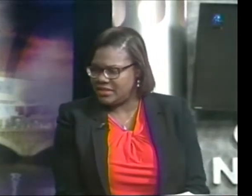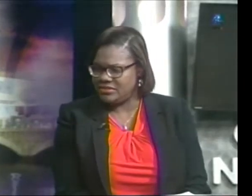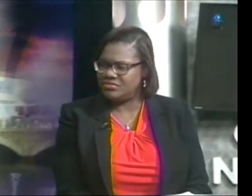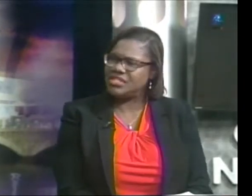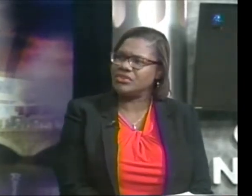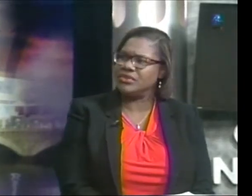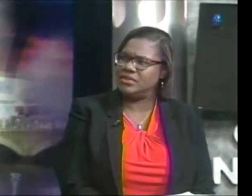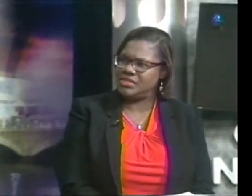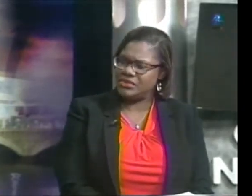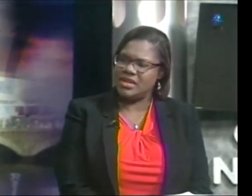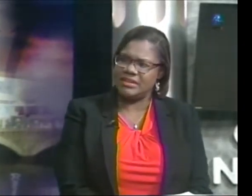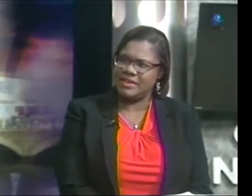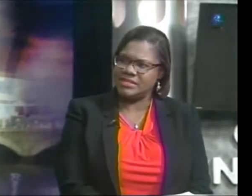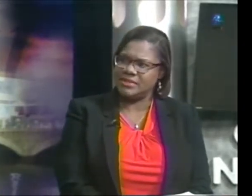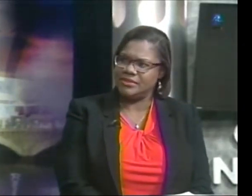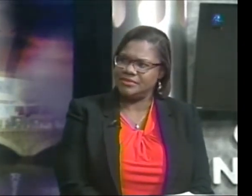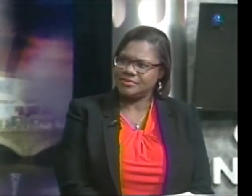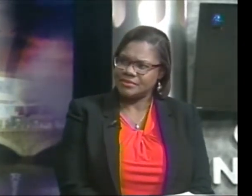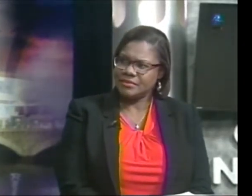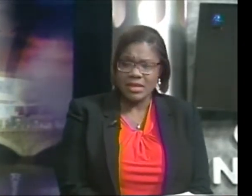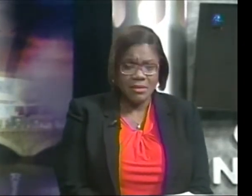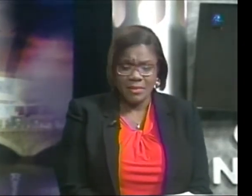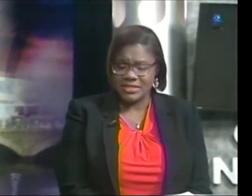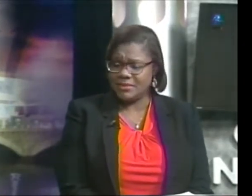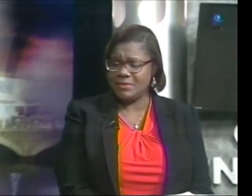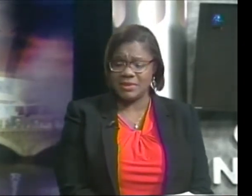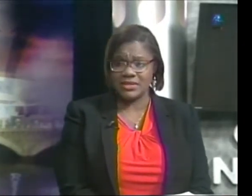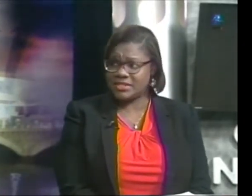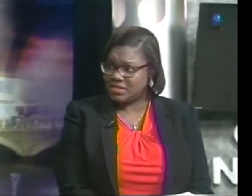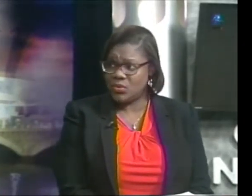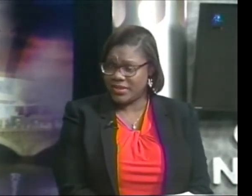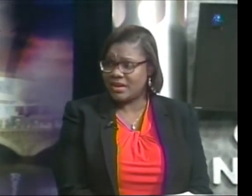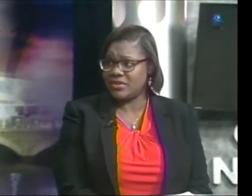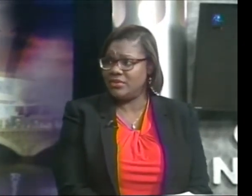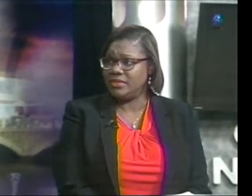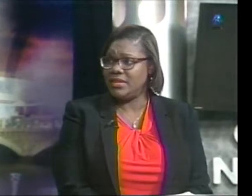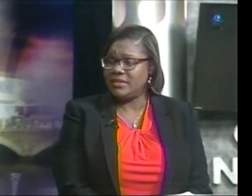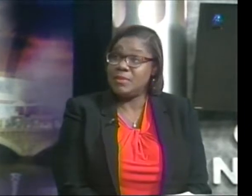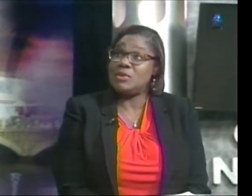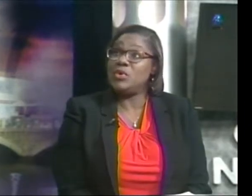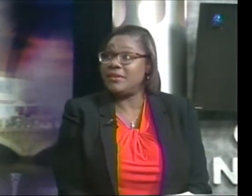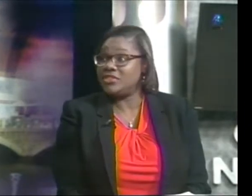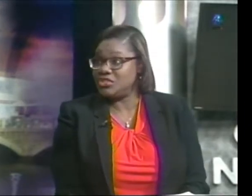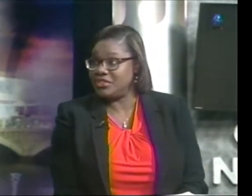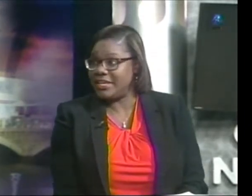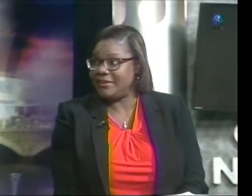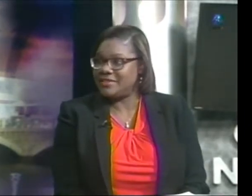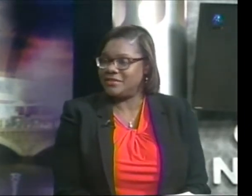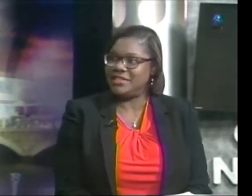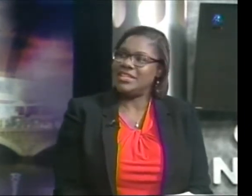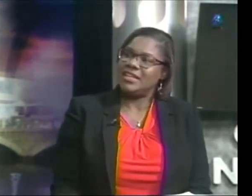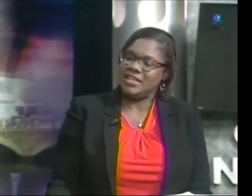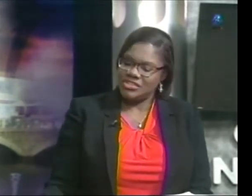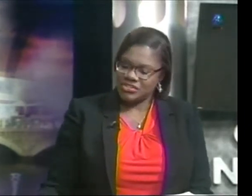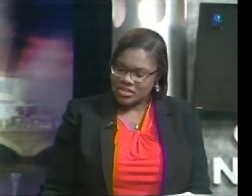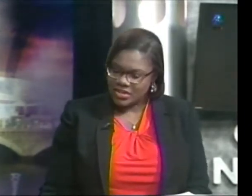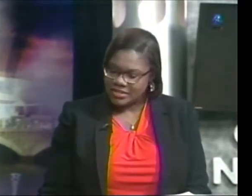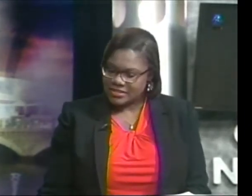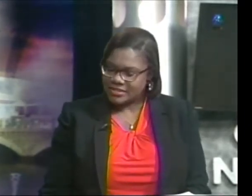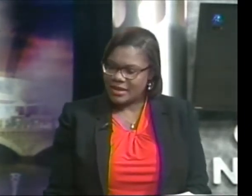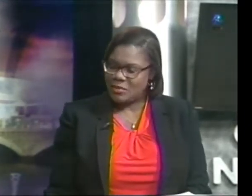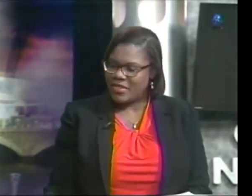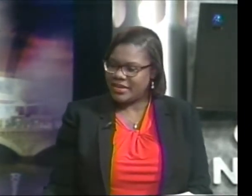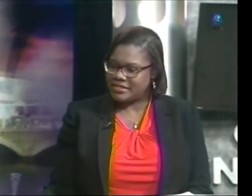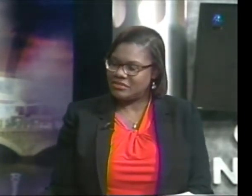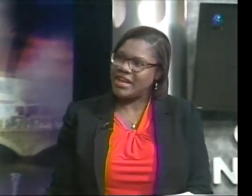the return on the investment. But some people are still going that route. There are people who give children gifts of